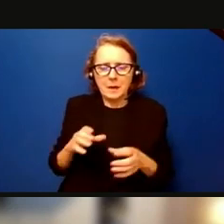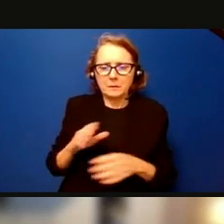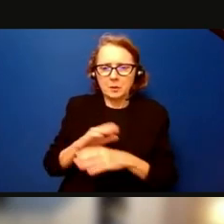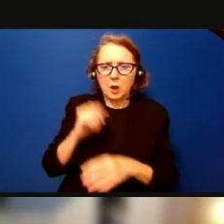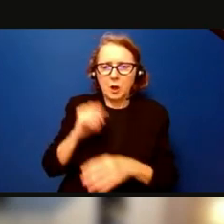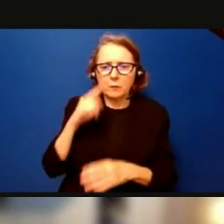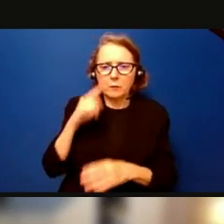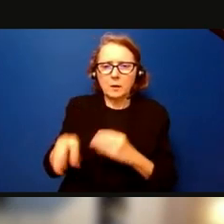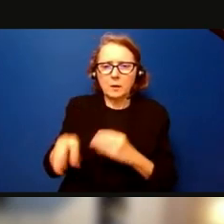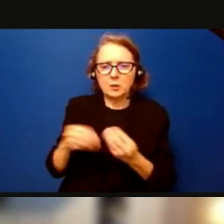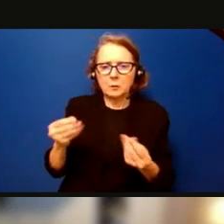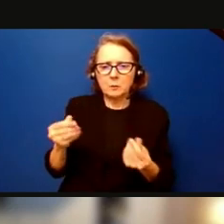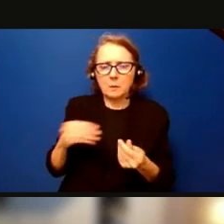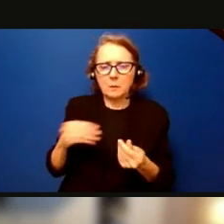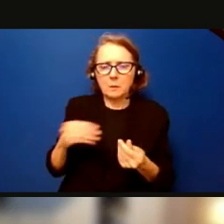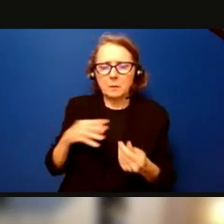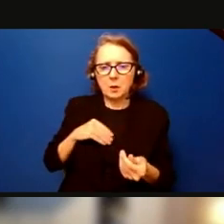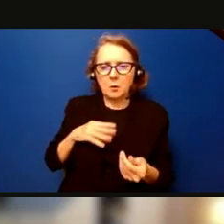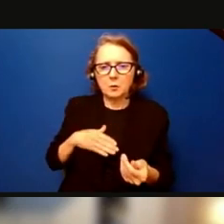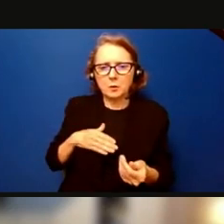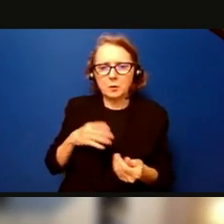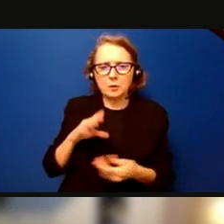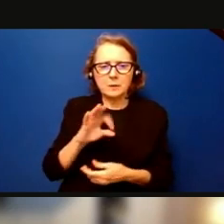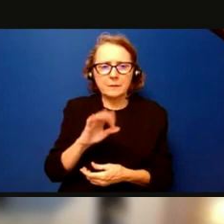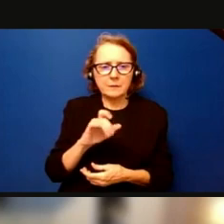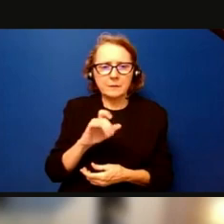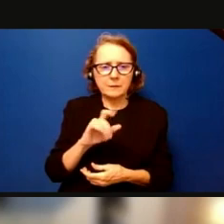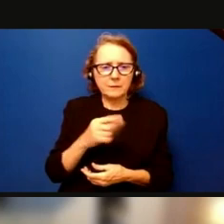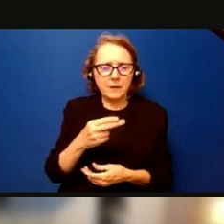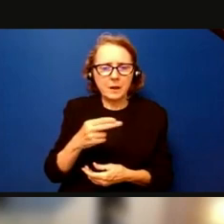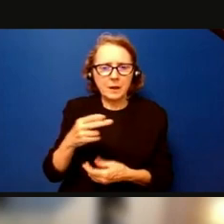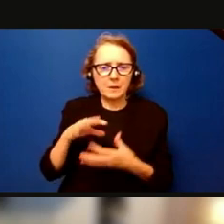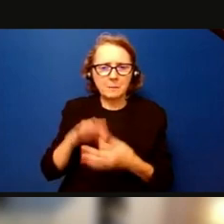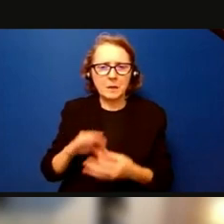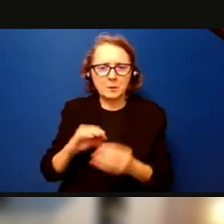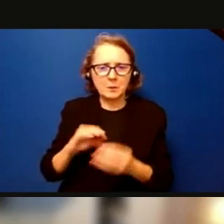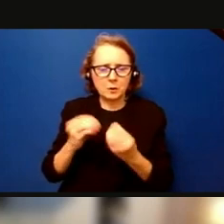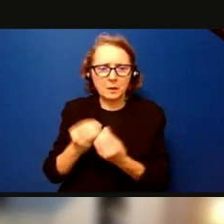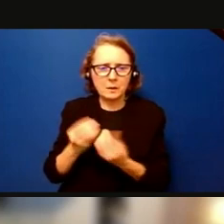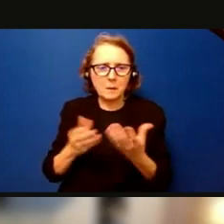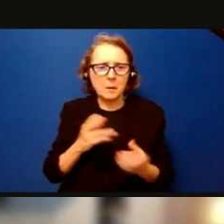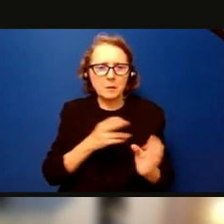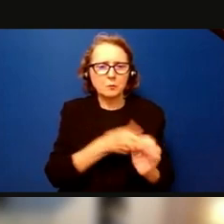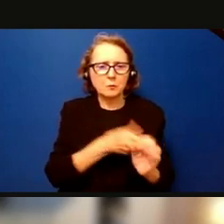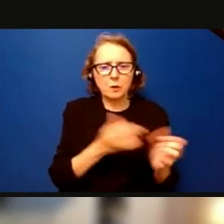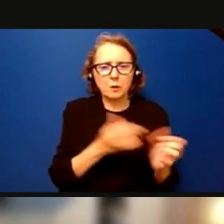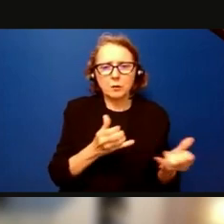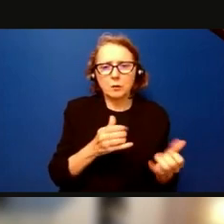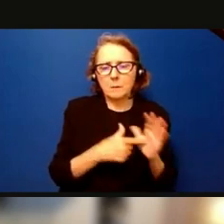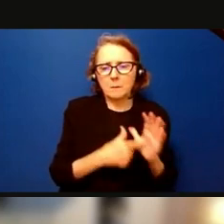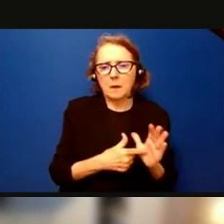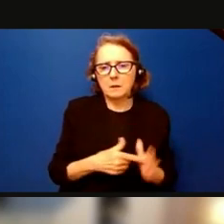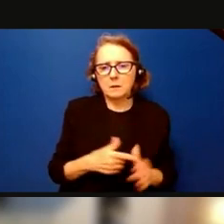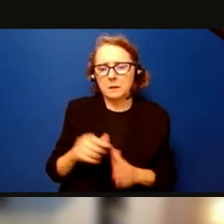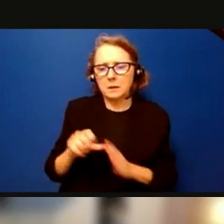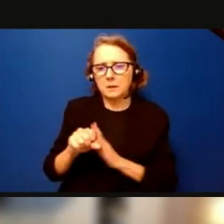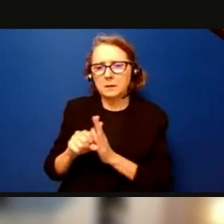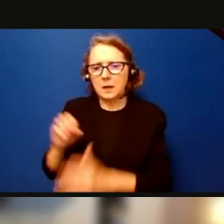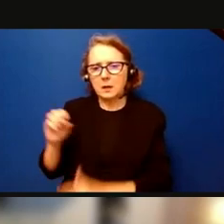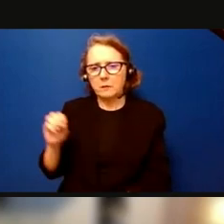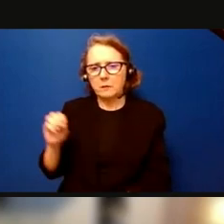additional property owners, faith-based organizations who might want to participate in that current model. I know the state of Oregon